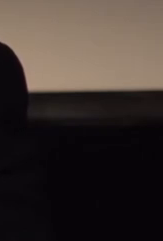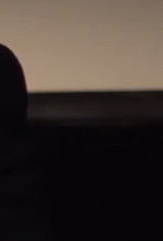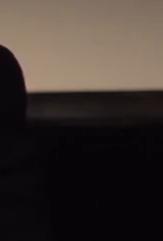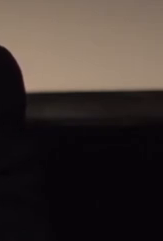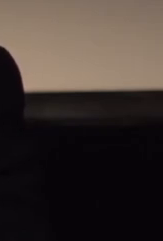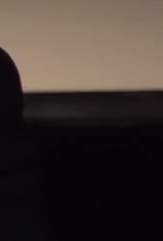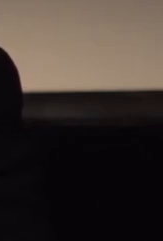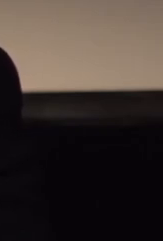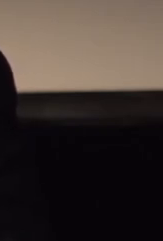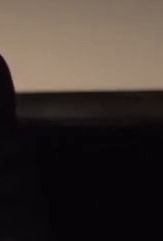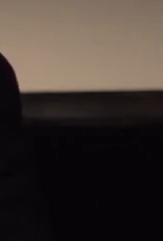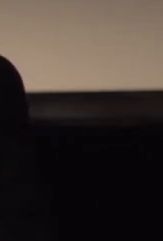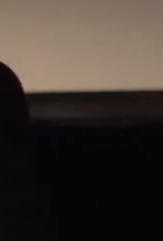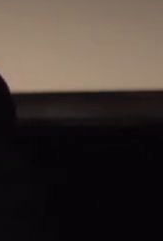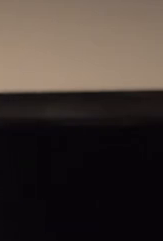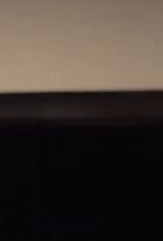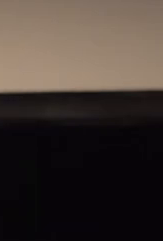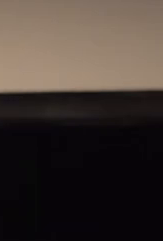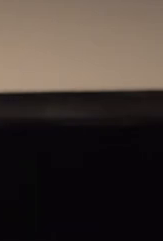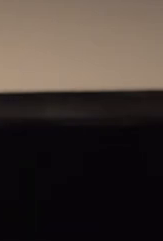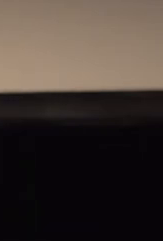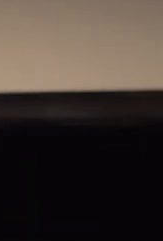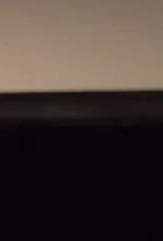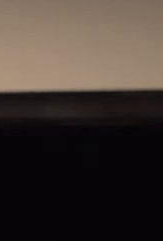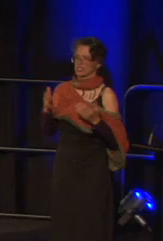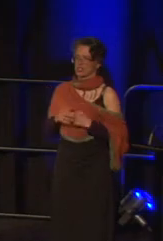the 23rd of September, Election Day. Thank you very much.